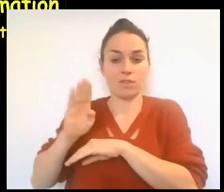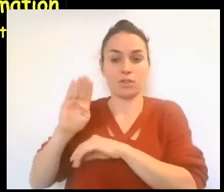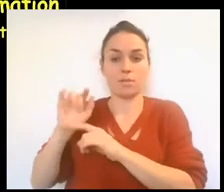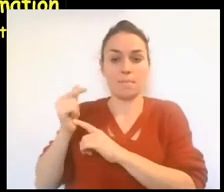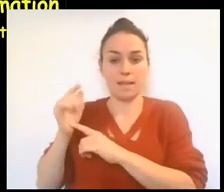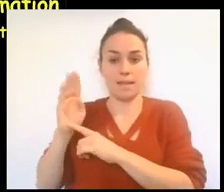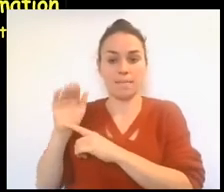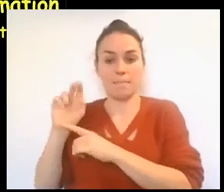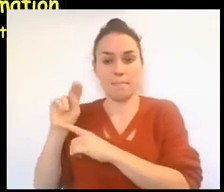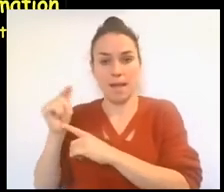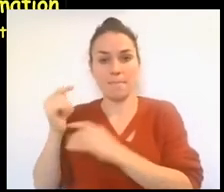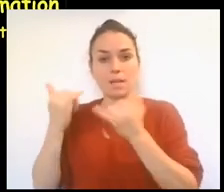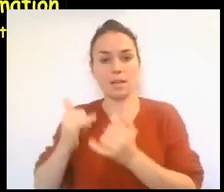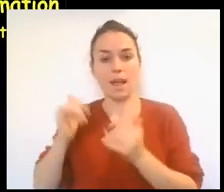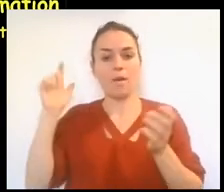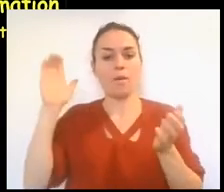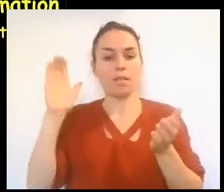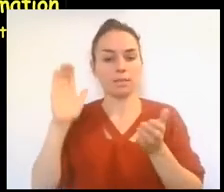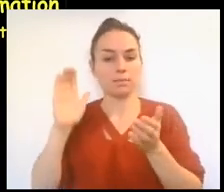dying out now,